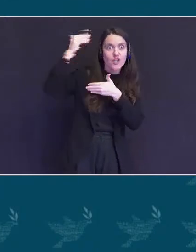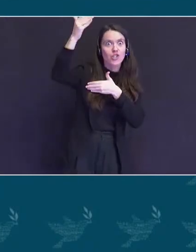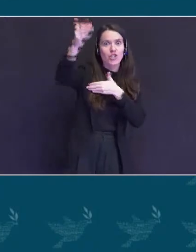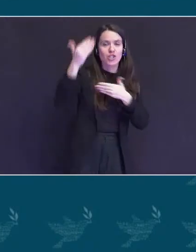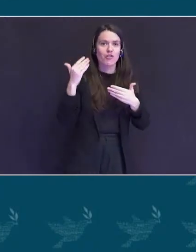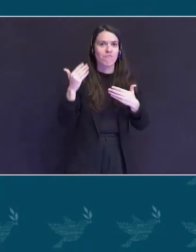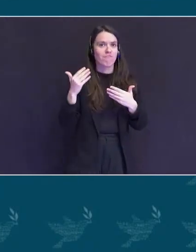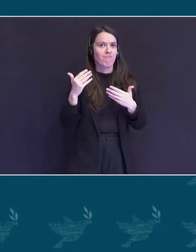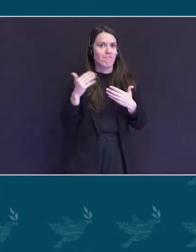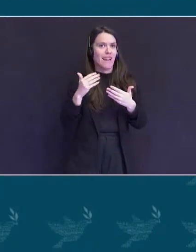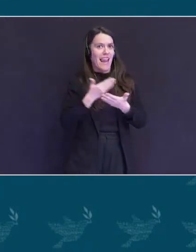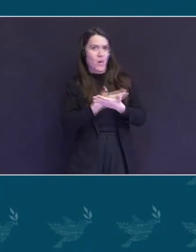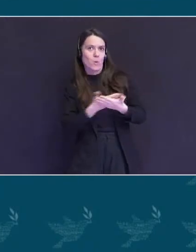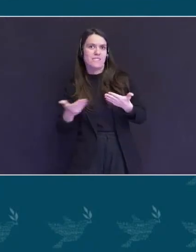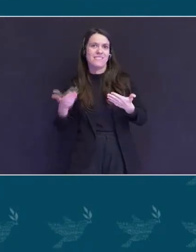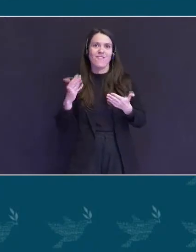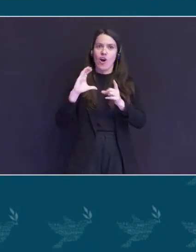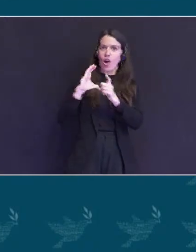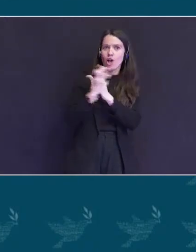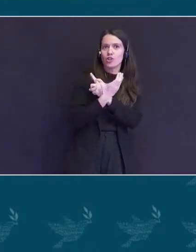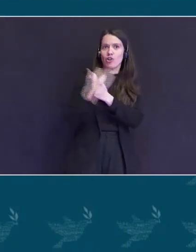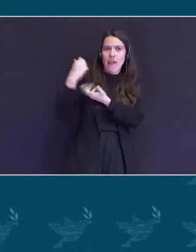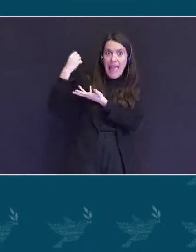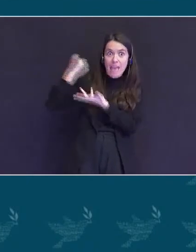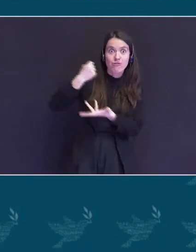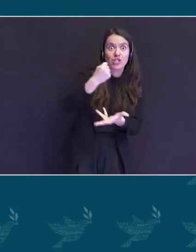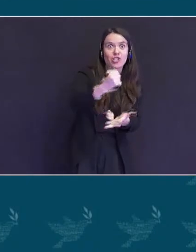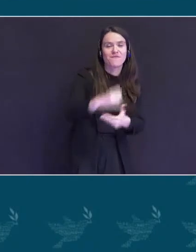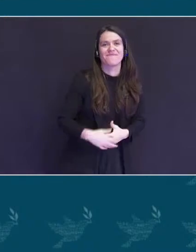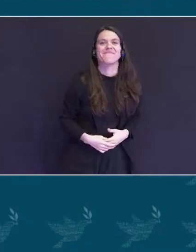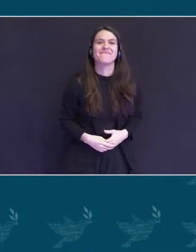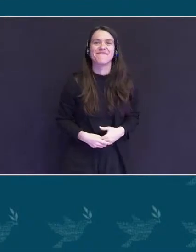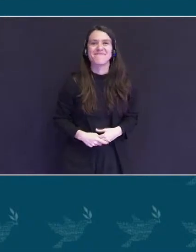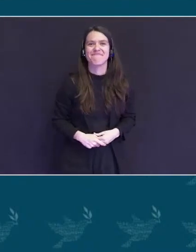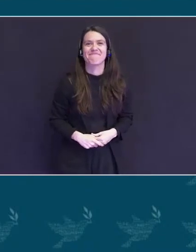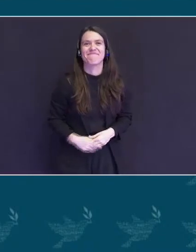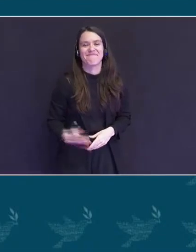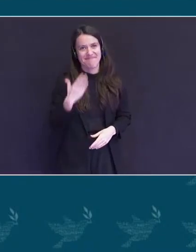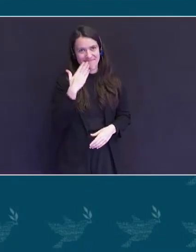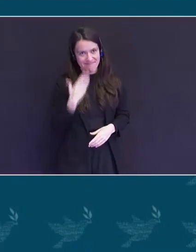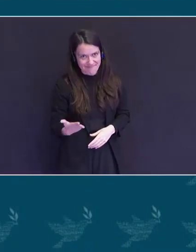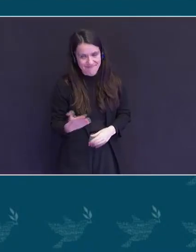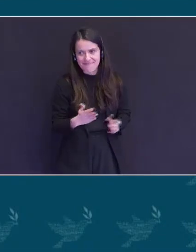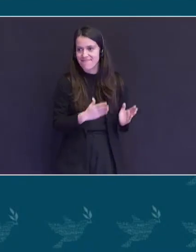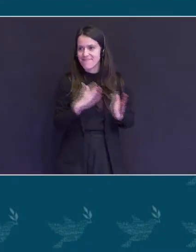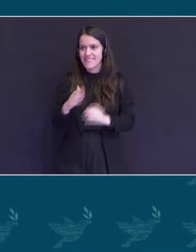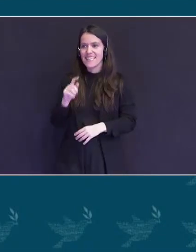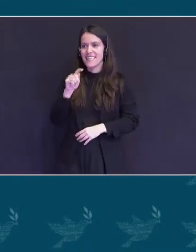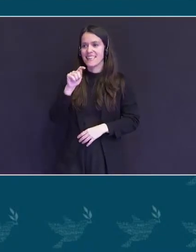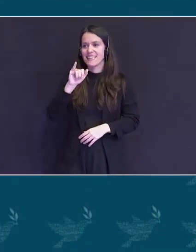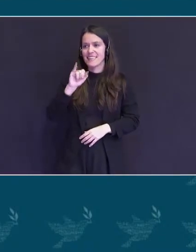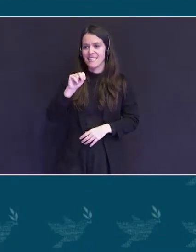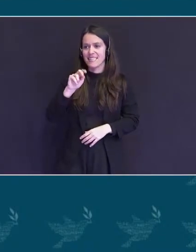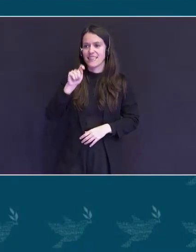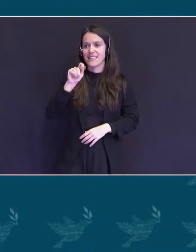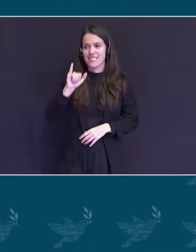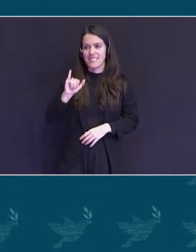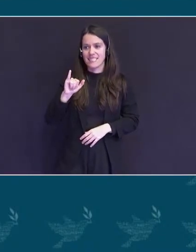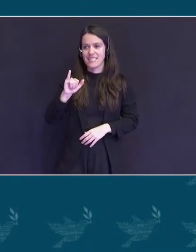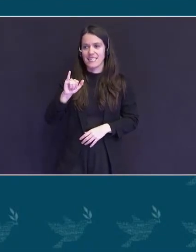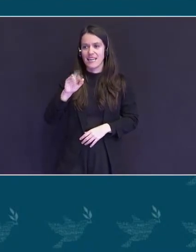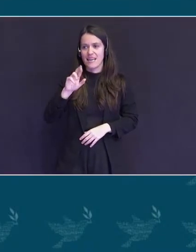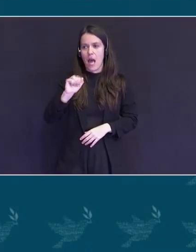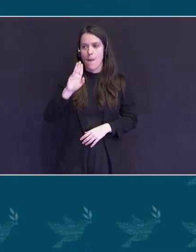linguistic and cultural heritage. Thank you very much. Mr. Tinti Rabotapi, your turn.